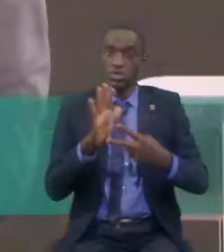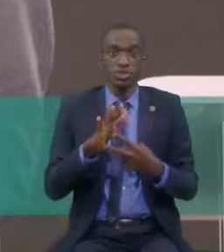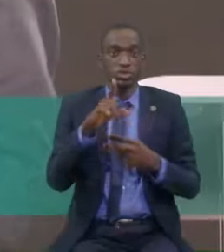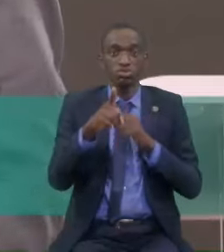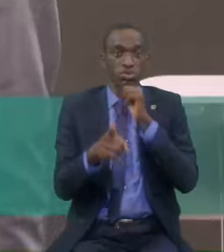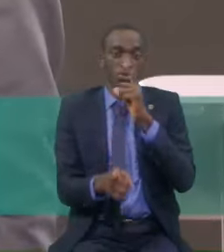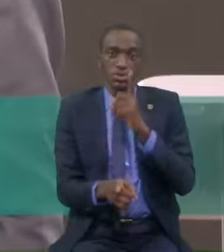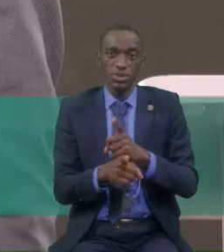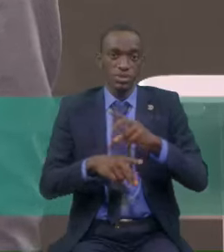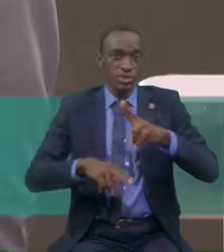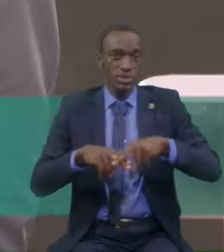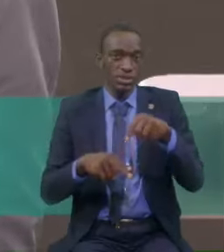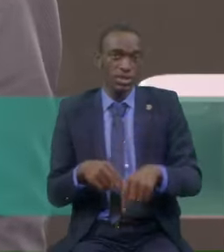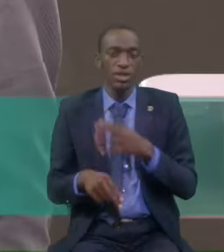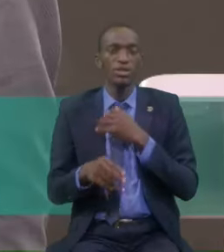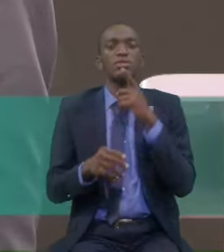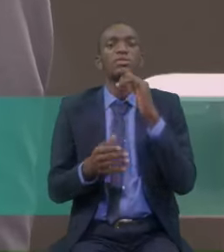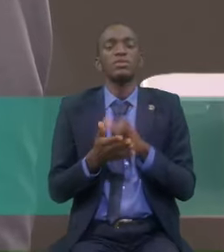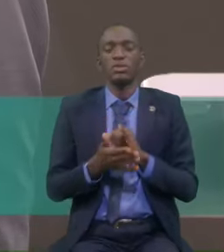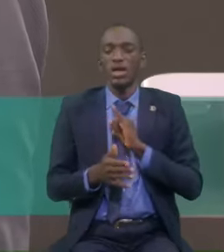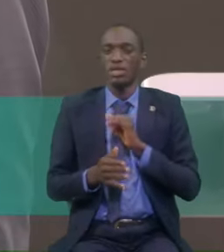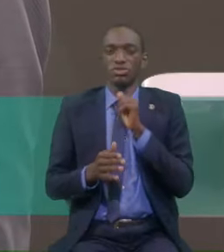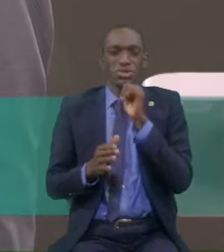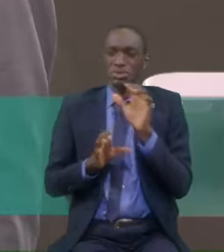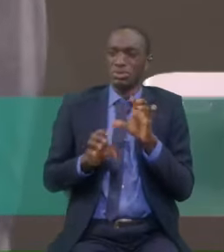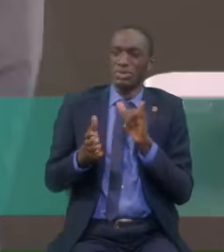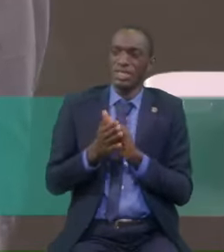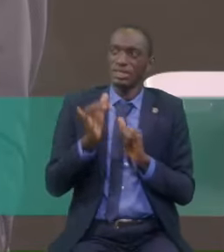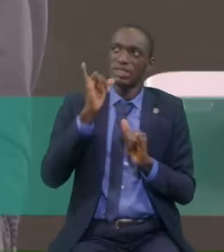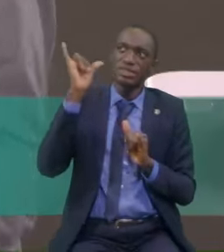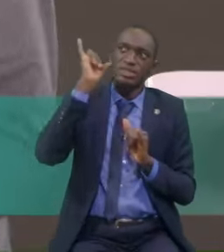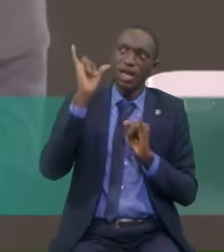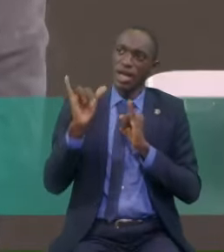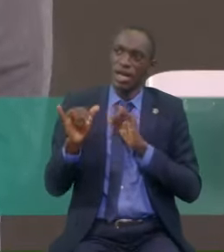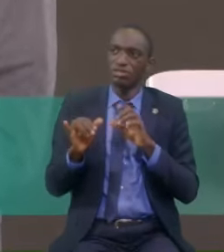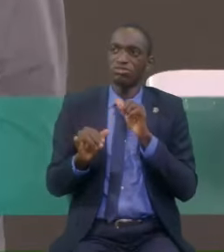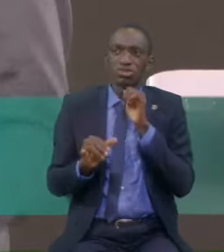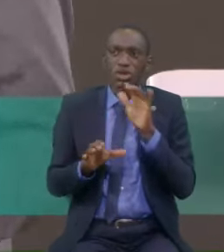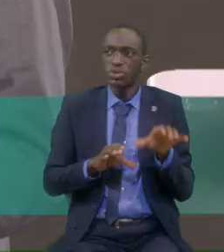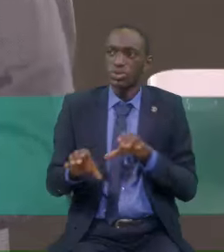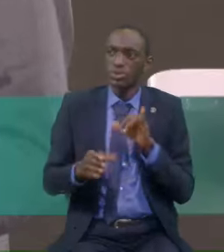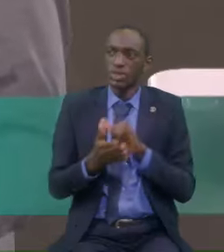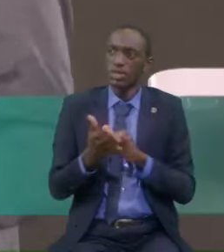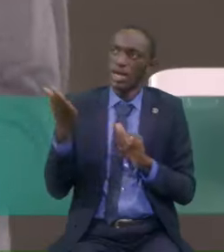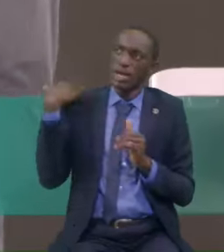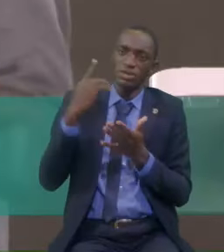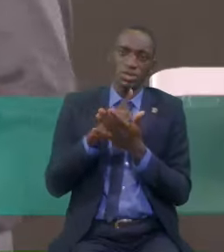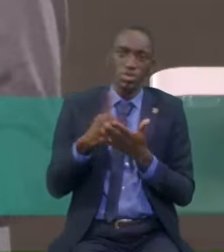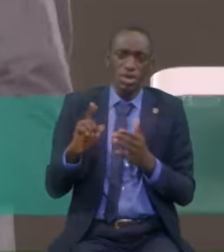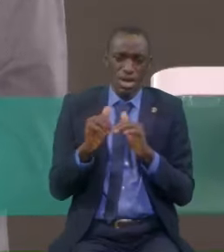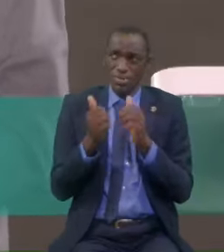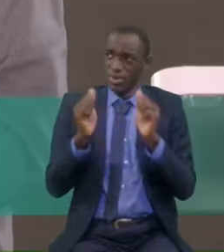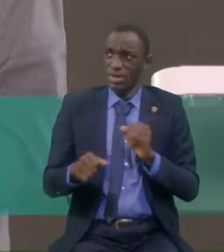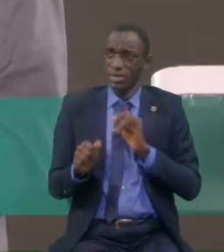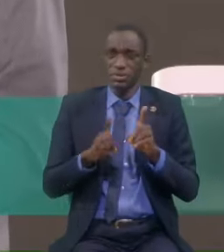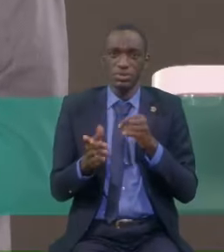say, I didn't do that yesterday. I didn't do that last week. How can I do it now? Because the empowering spirit has